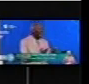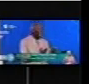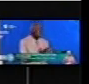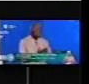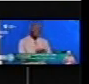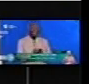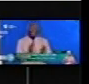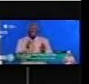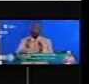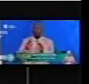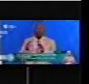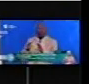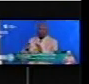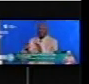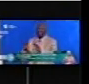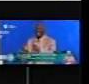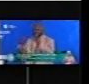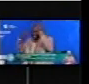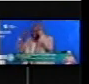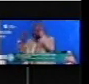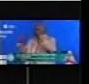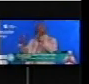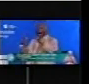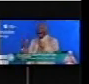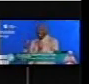Tori Pese, Anu